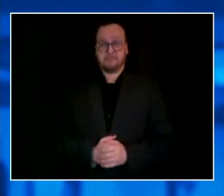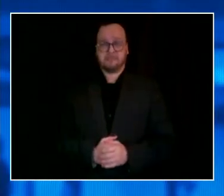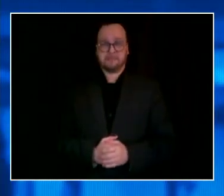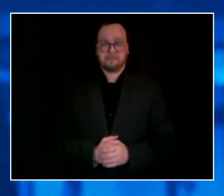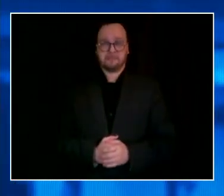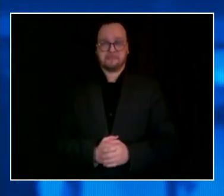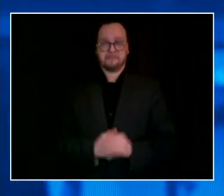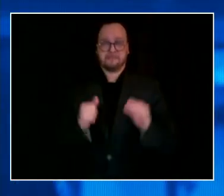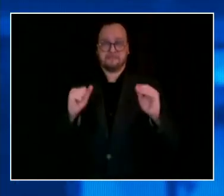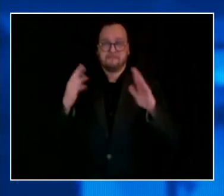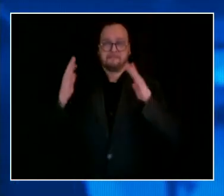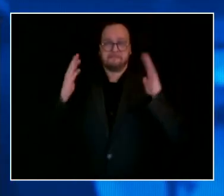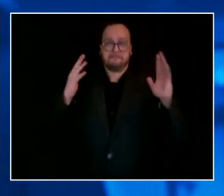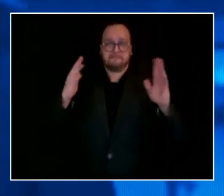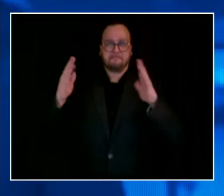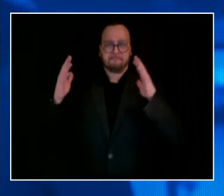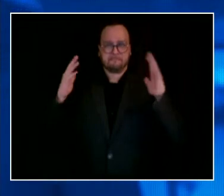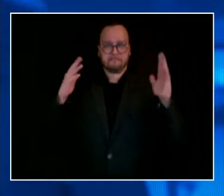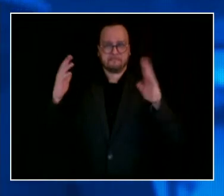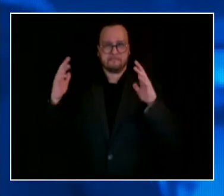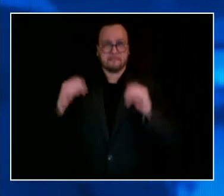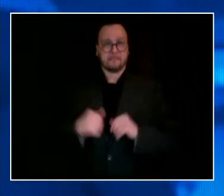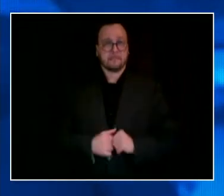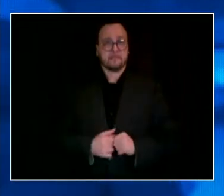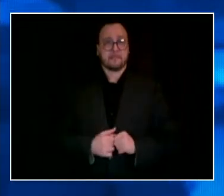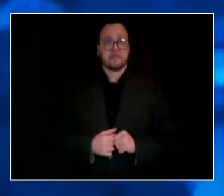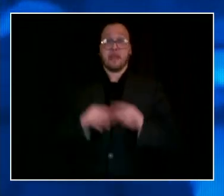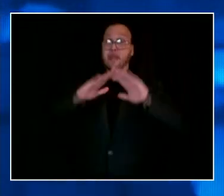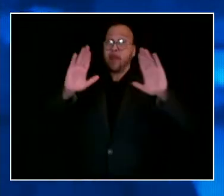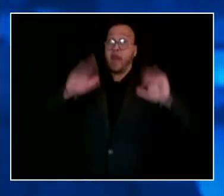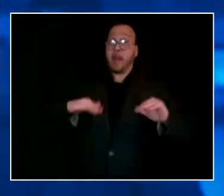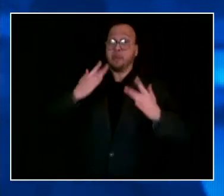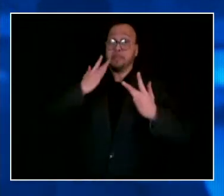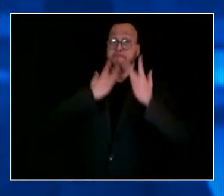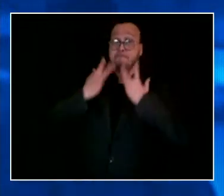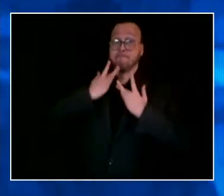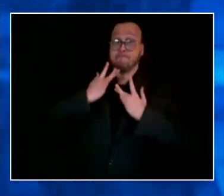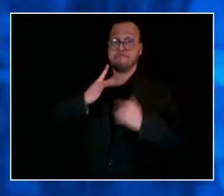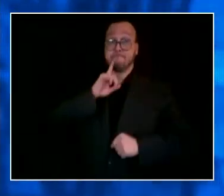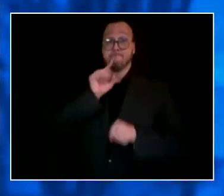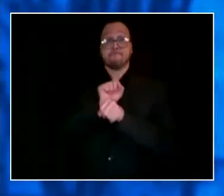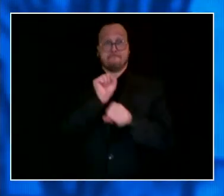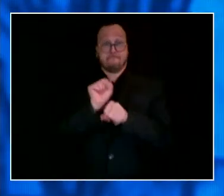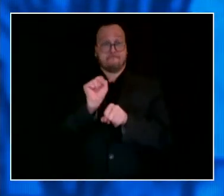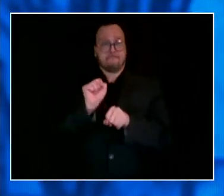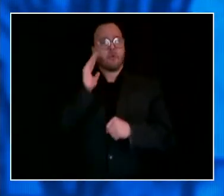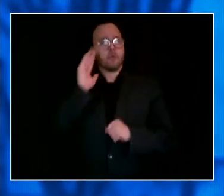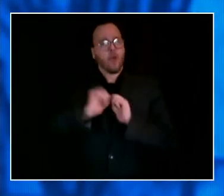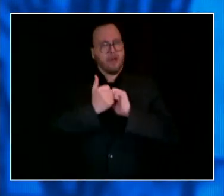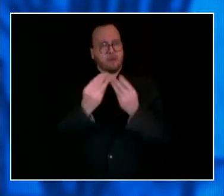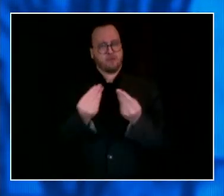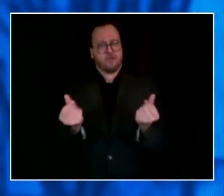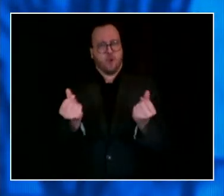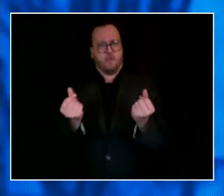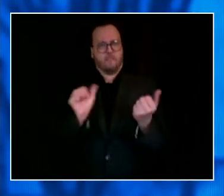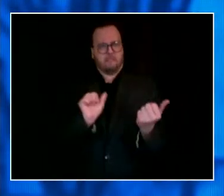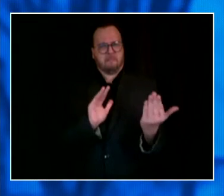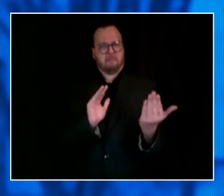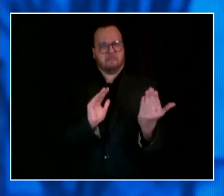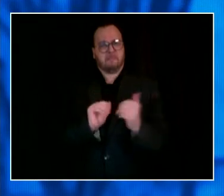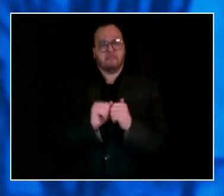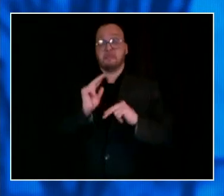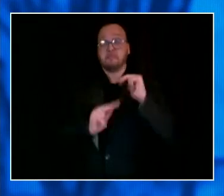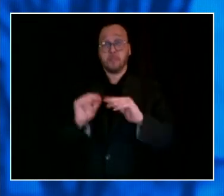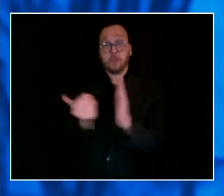The housing crisis is real, and we know how to solve it by building more homes. This will help New Yorkers from